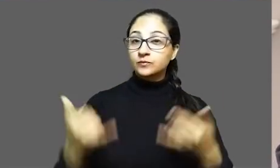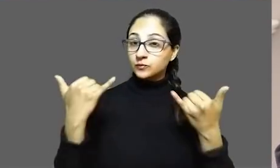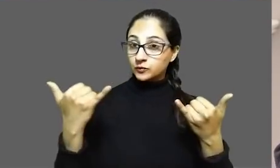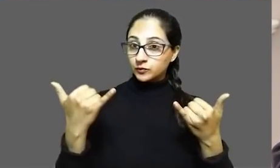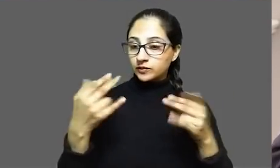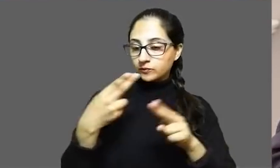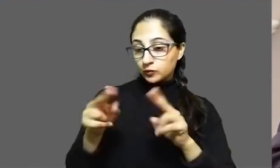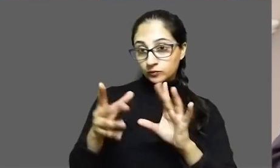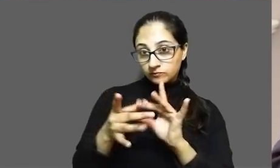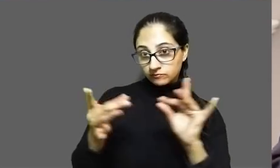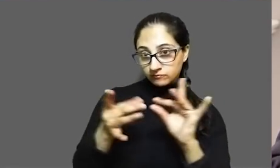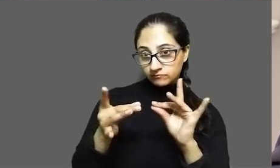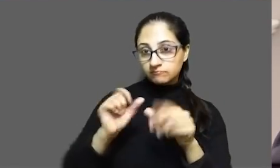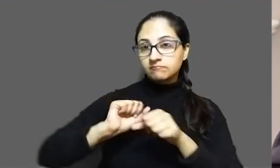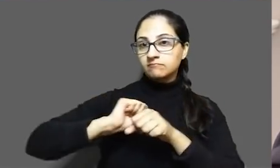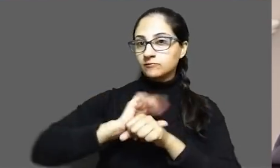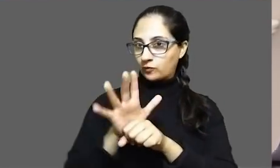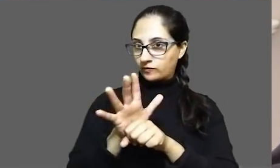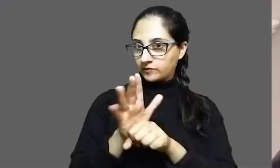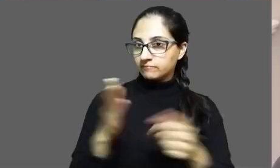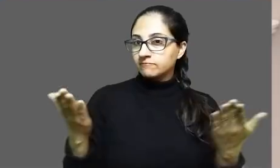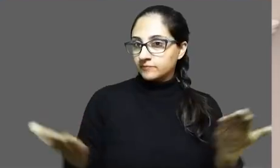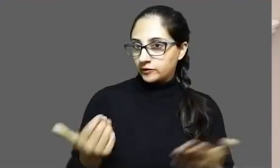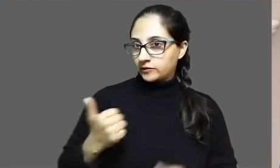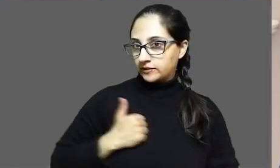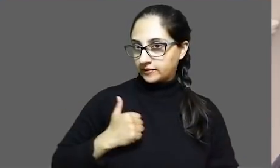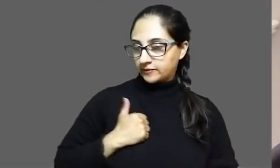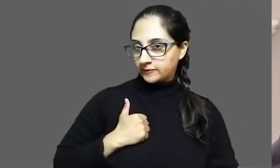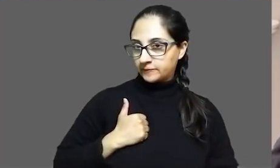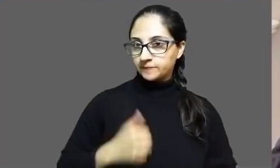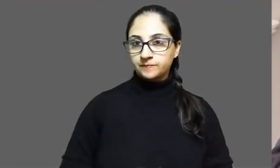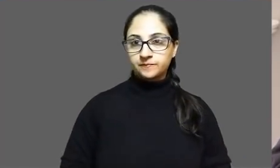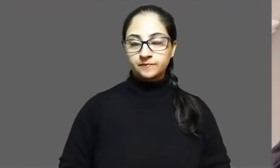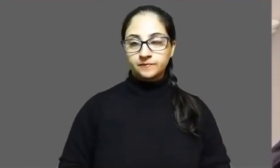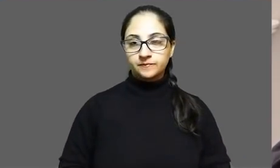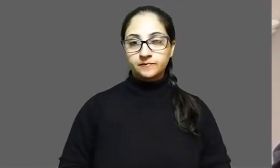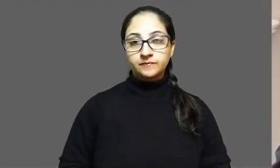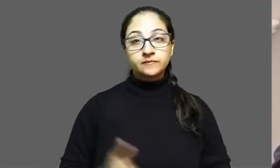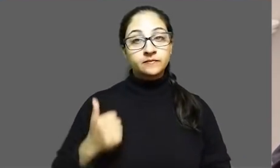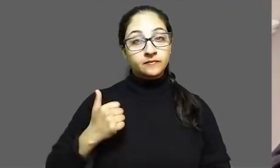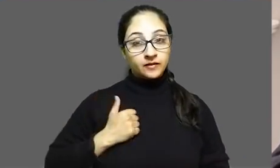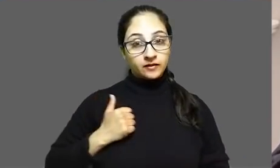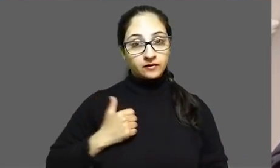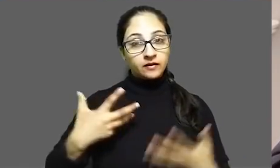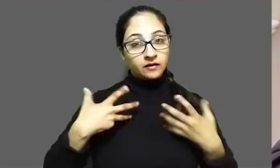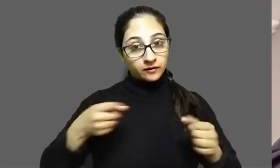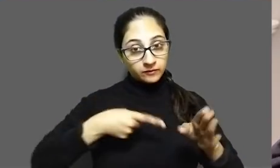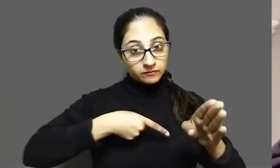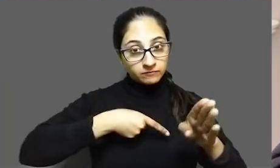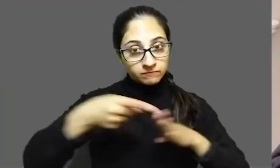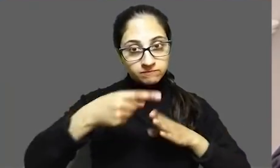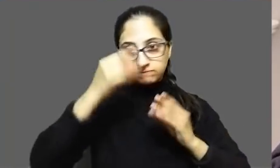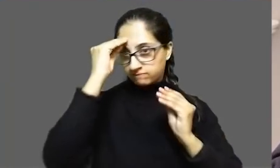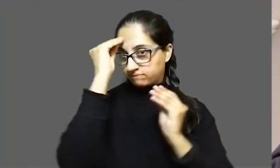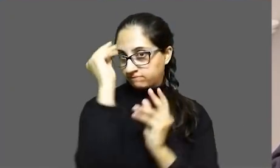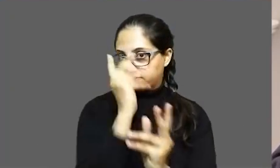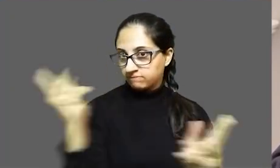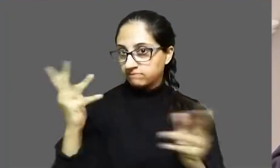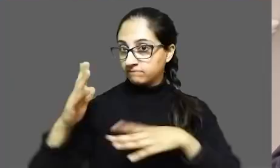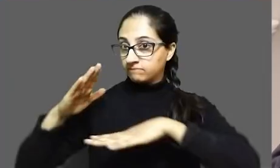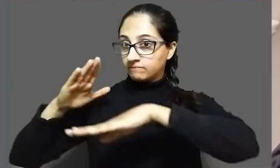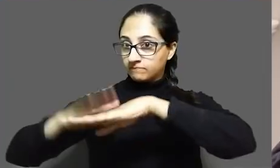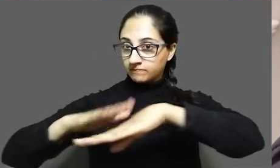few minutes about the current state of the pandemic in Canada. According to Canadian public health